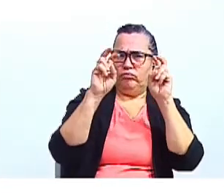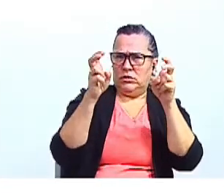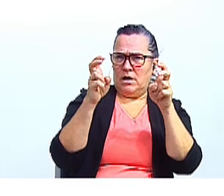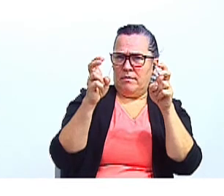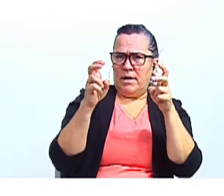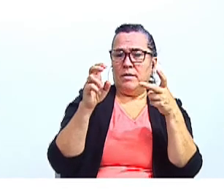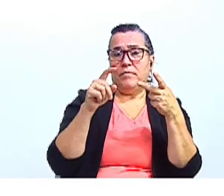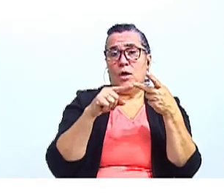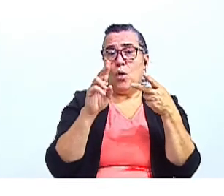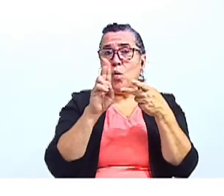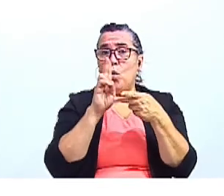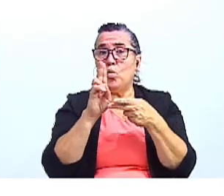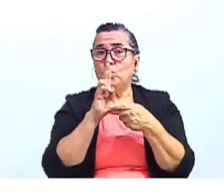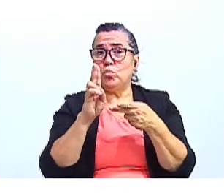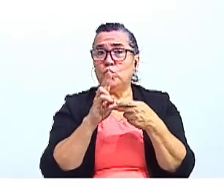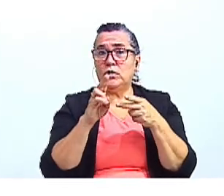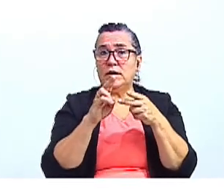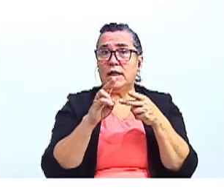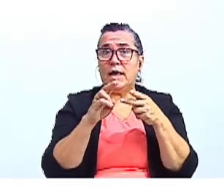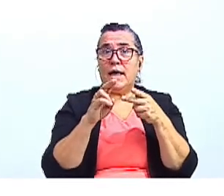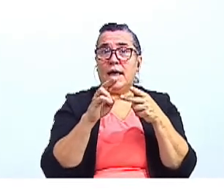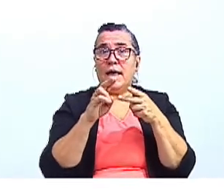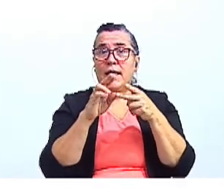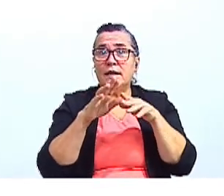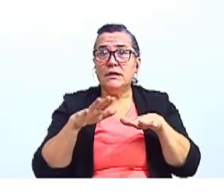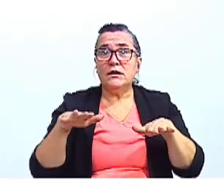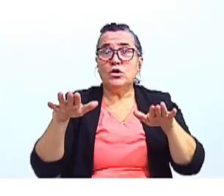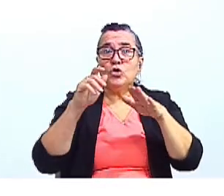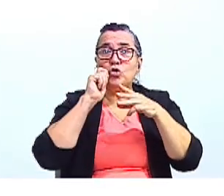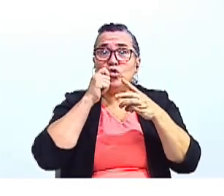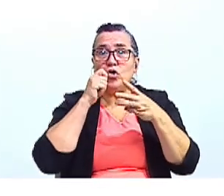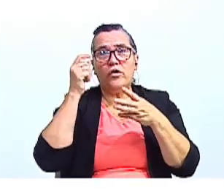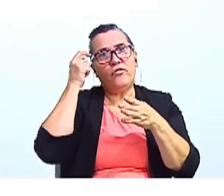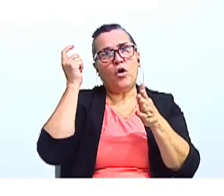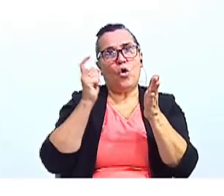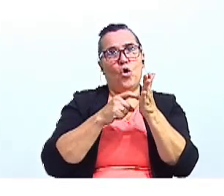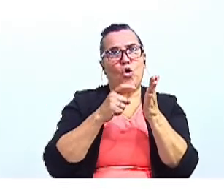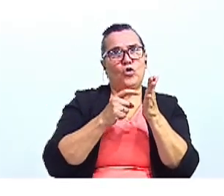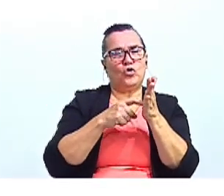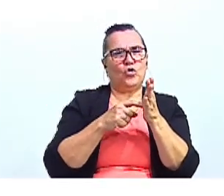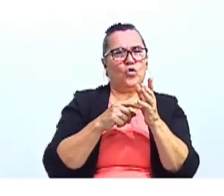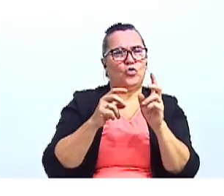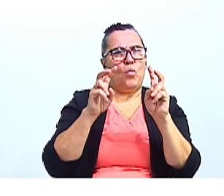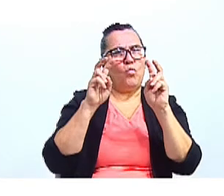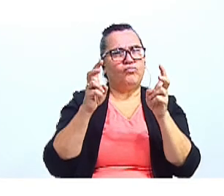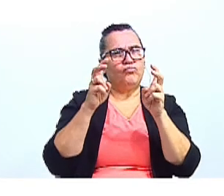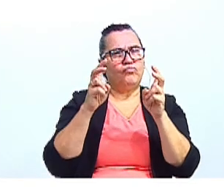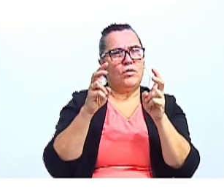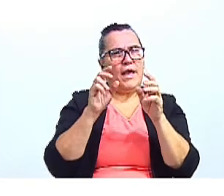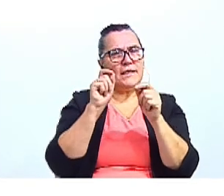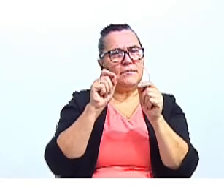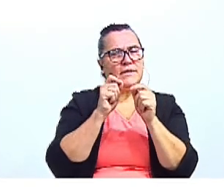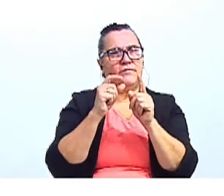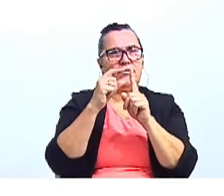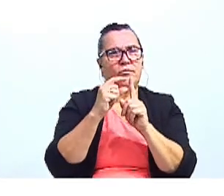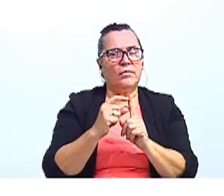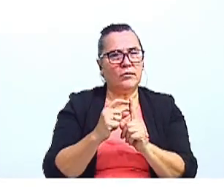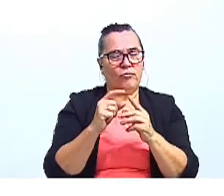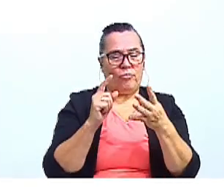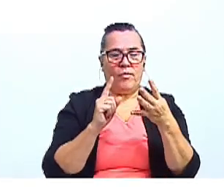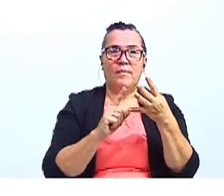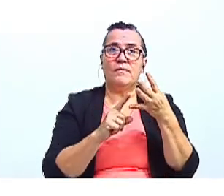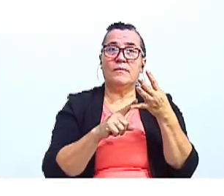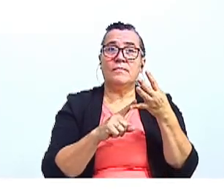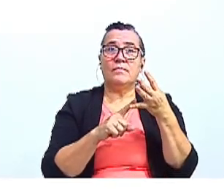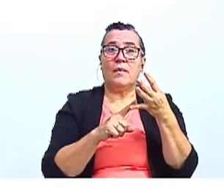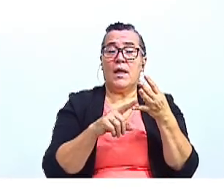I use context clues. I recognize subject-specific words. I identify